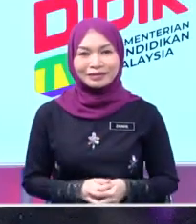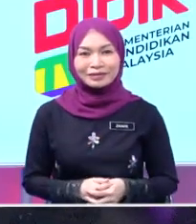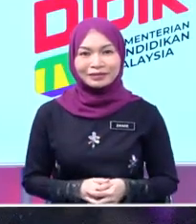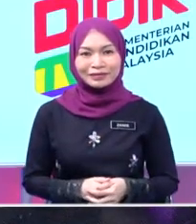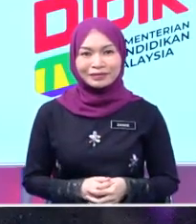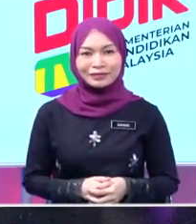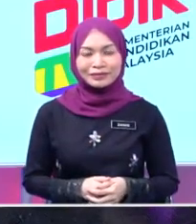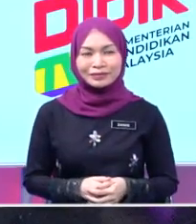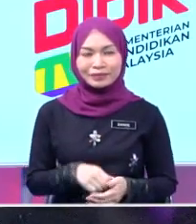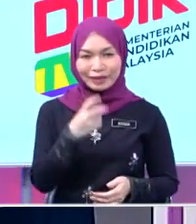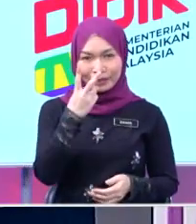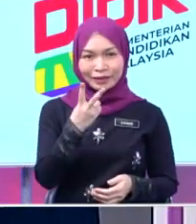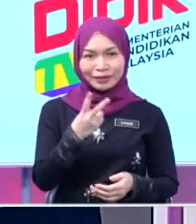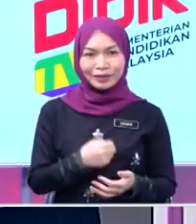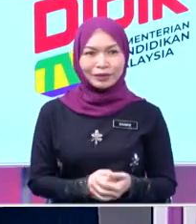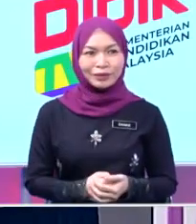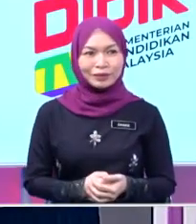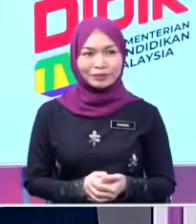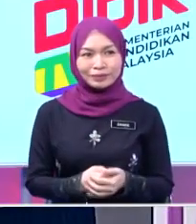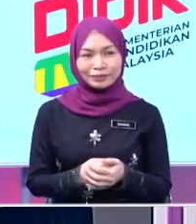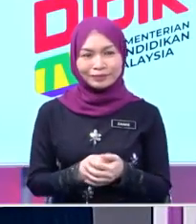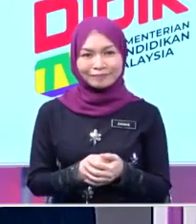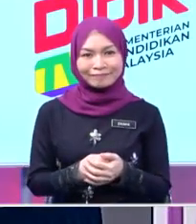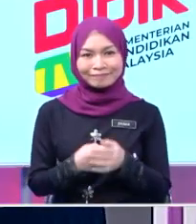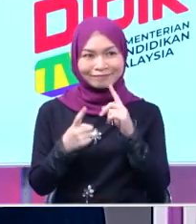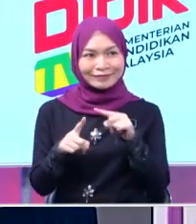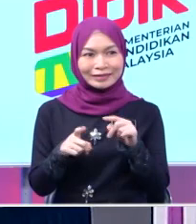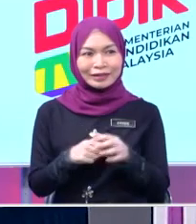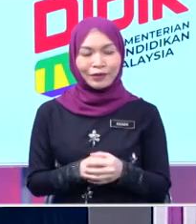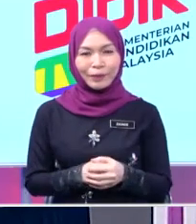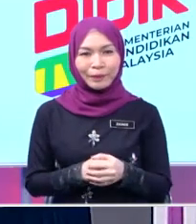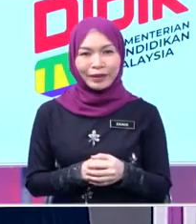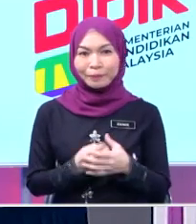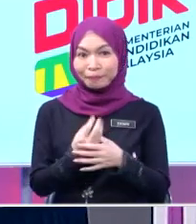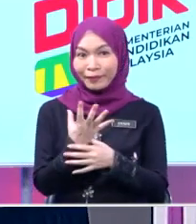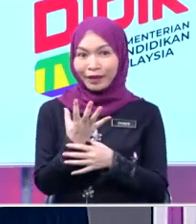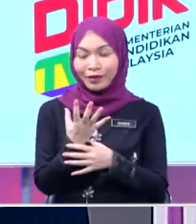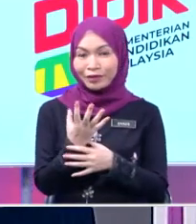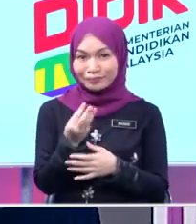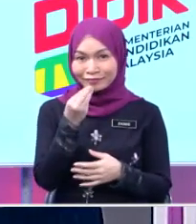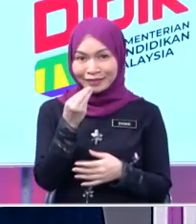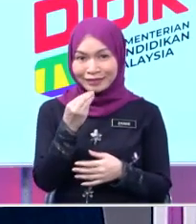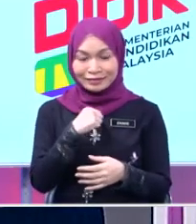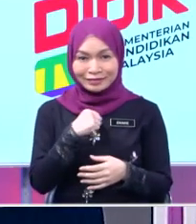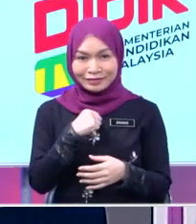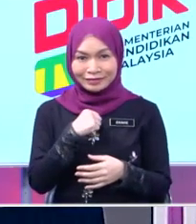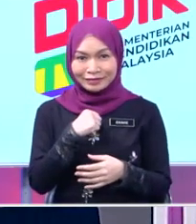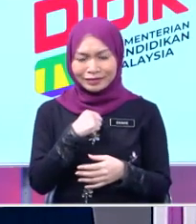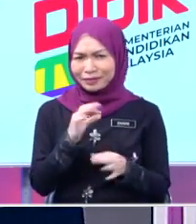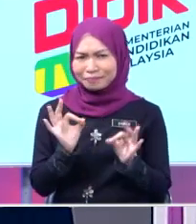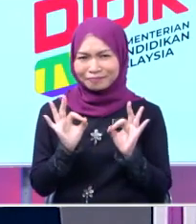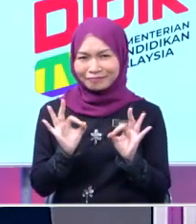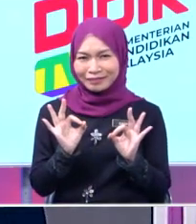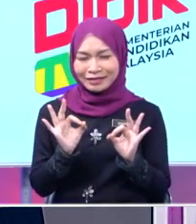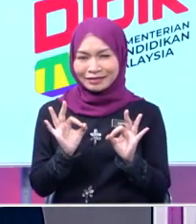at the other possible statements. Sure. Growing our own food is, of course, the best and ideal solution, but it's not really